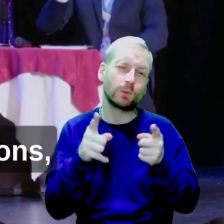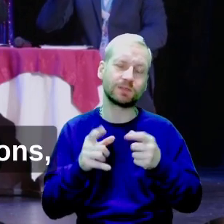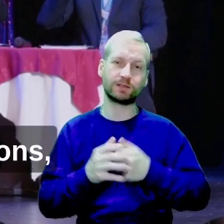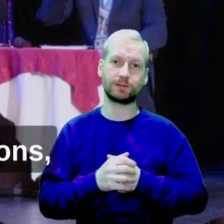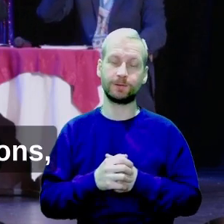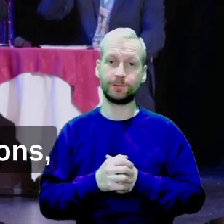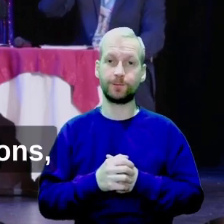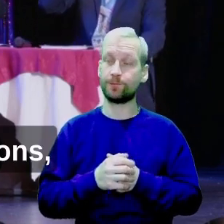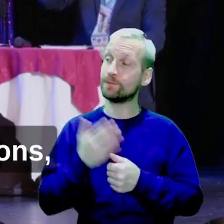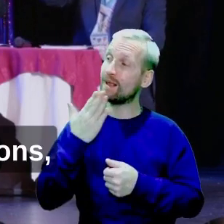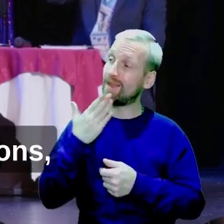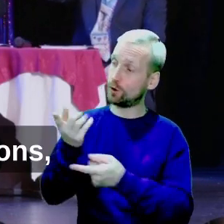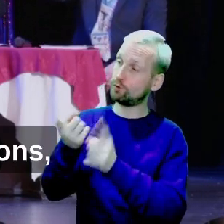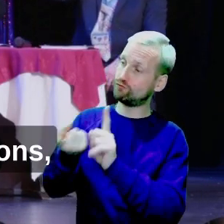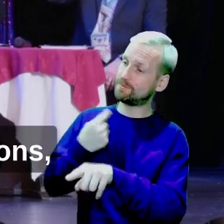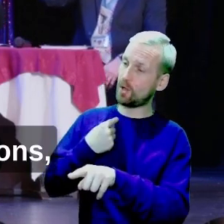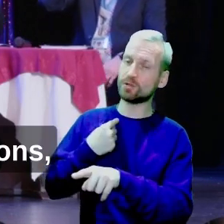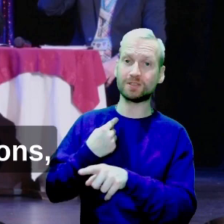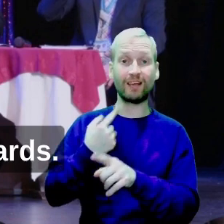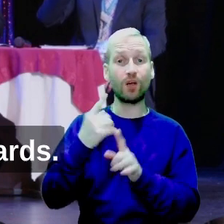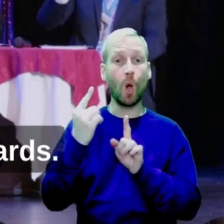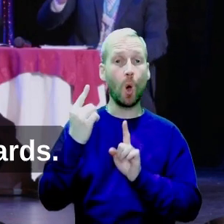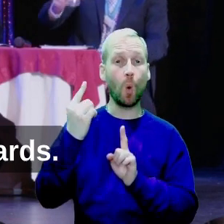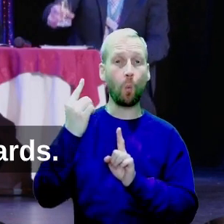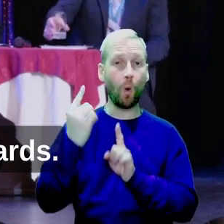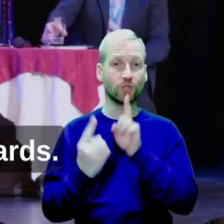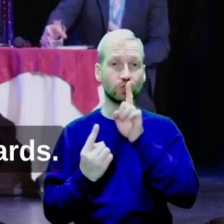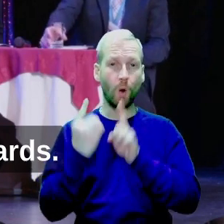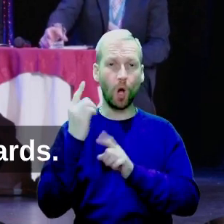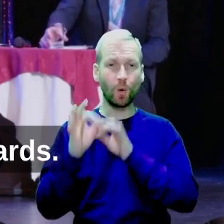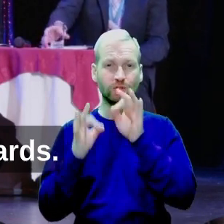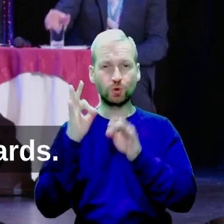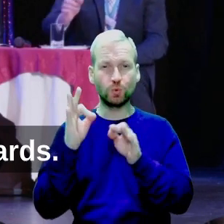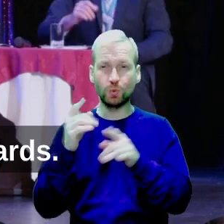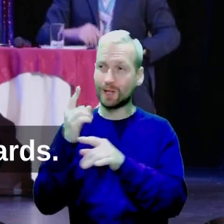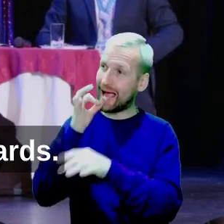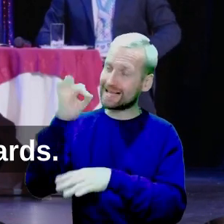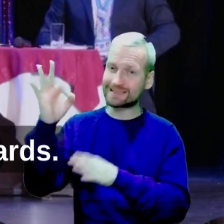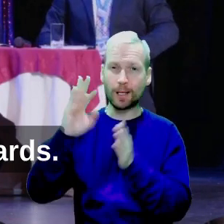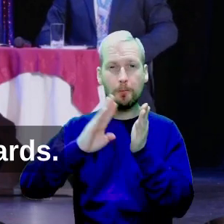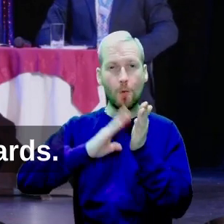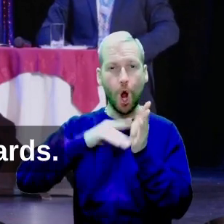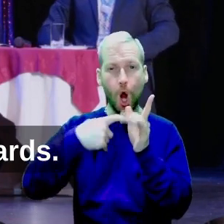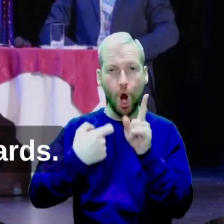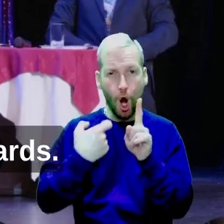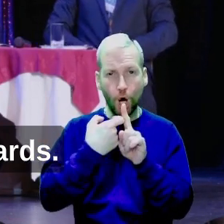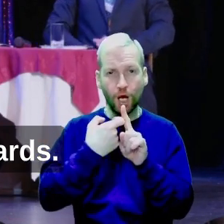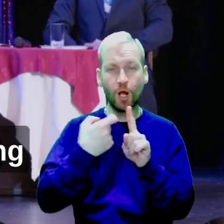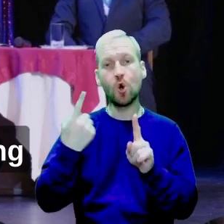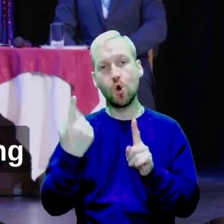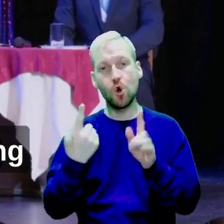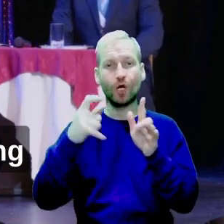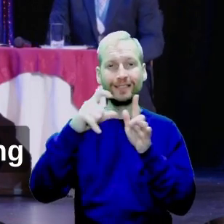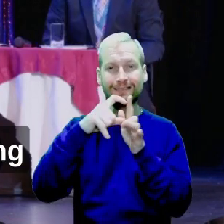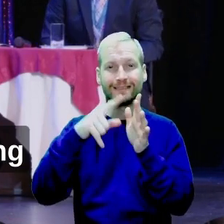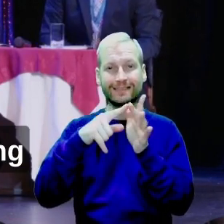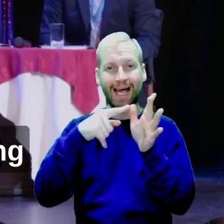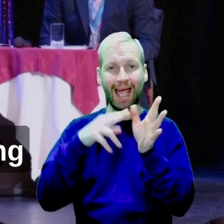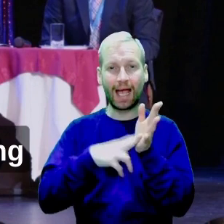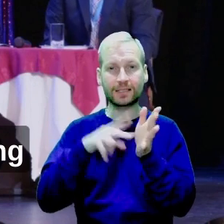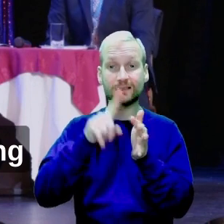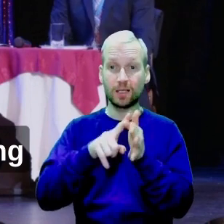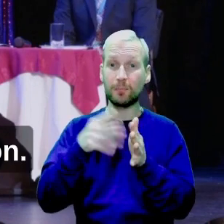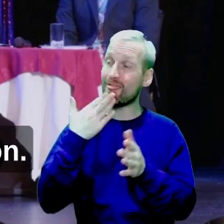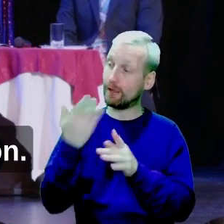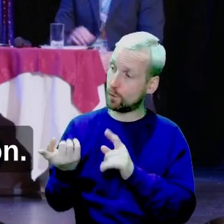I'm sure that if anybody has any one-to-one questions, you can nobble Mark or Diane as they leave afterwards. But thank you very much indeed